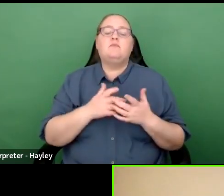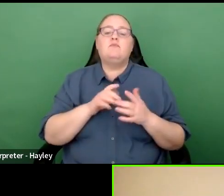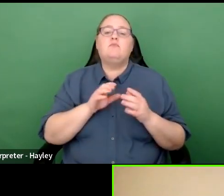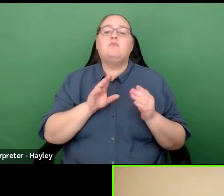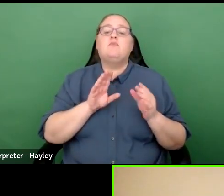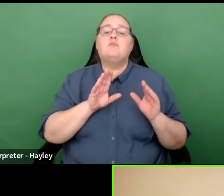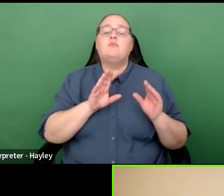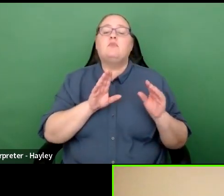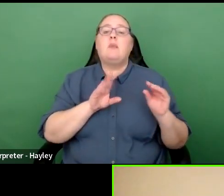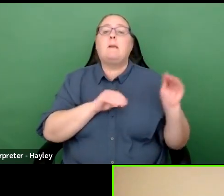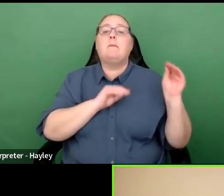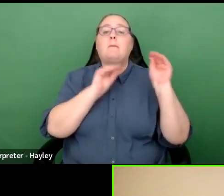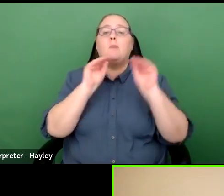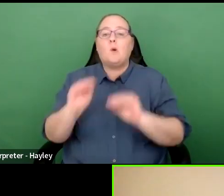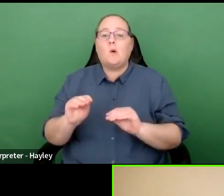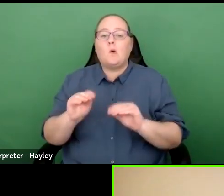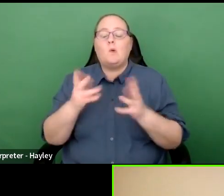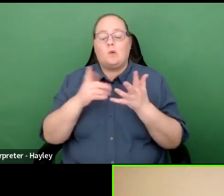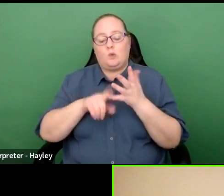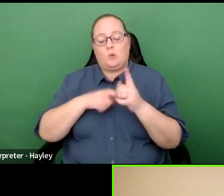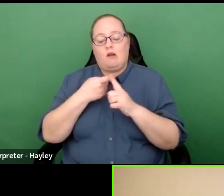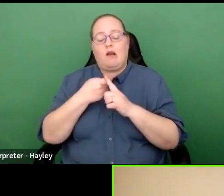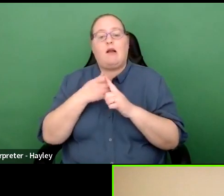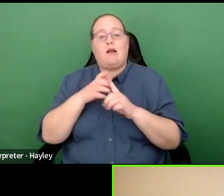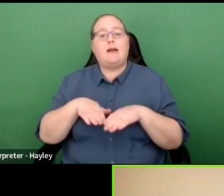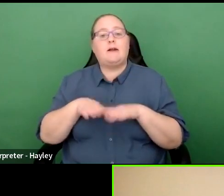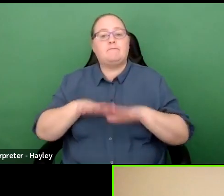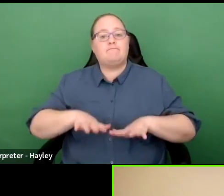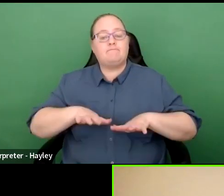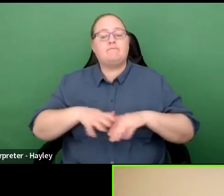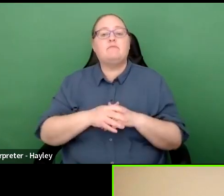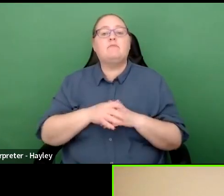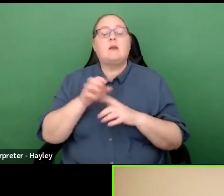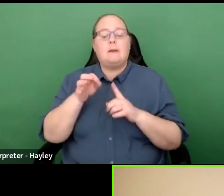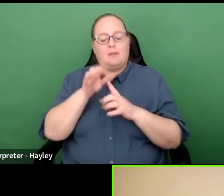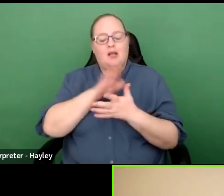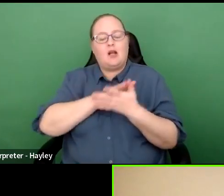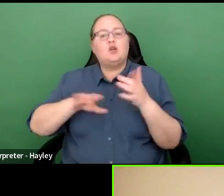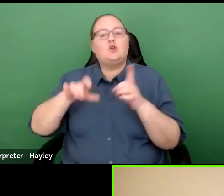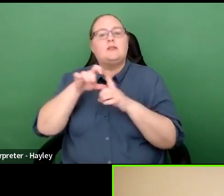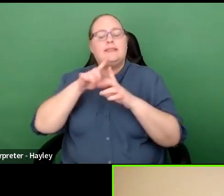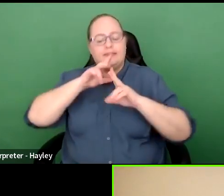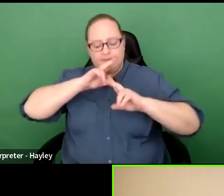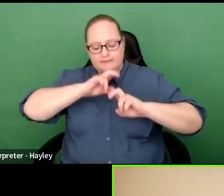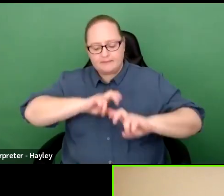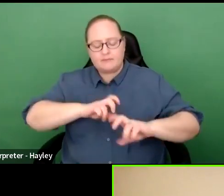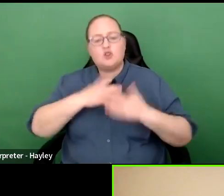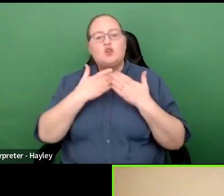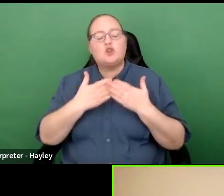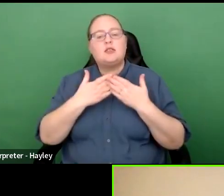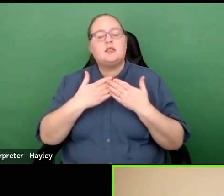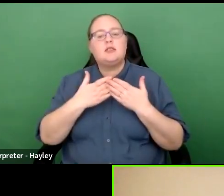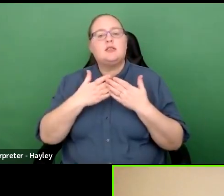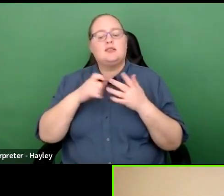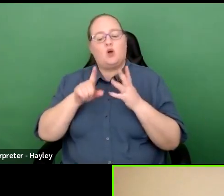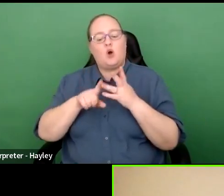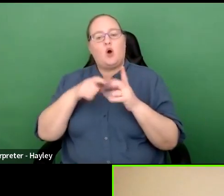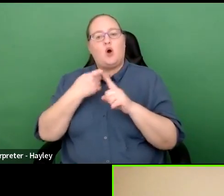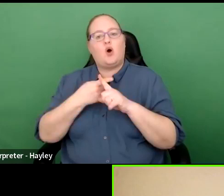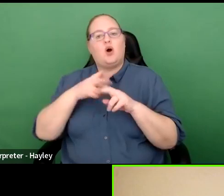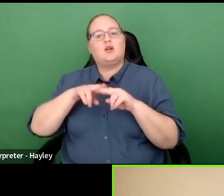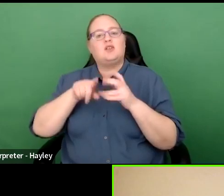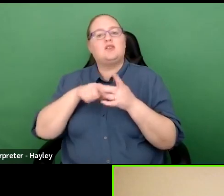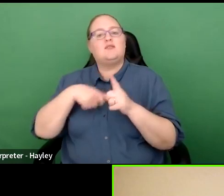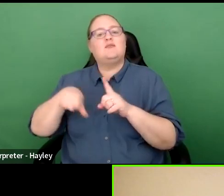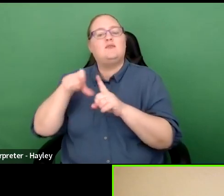the UK and received her PhD from the University of Oxford and St. Anthony and Balliol